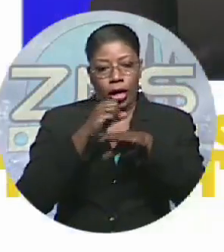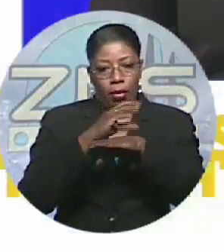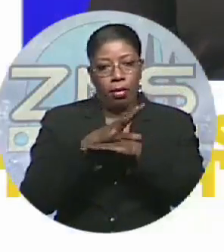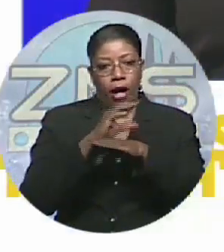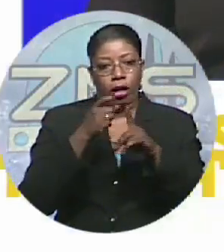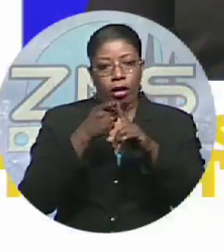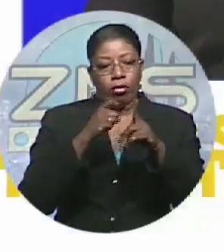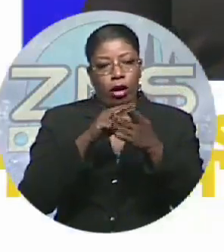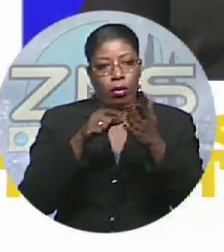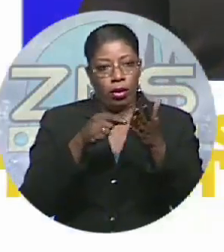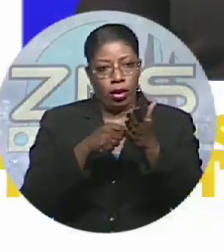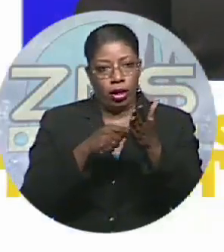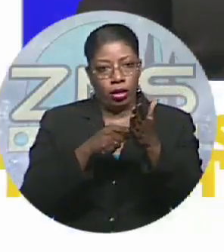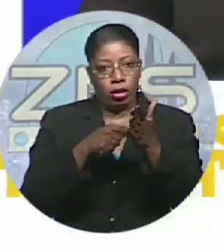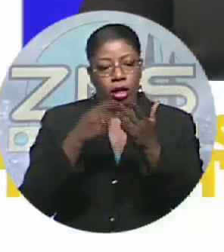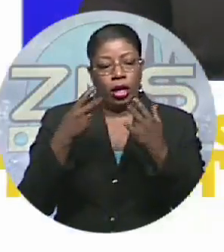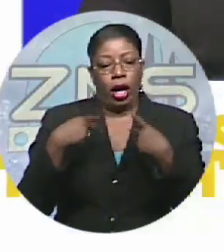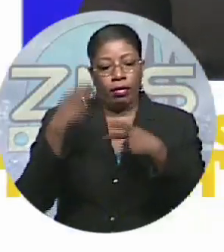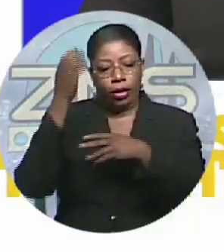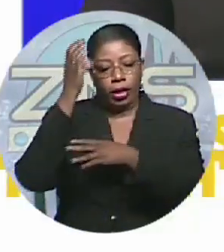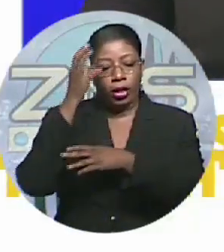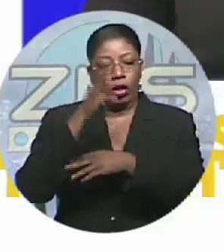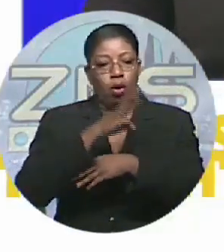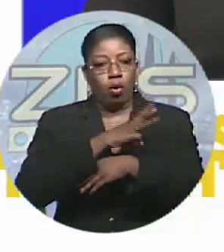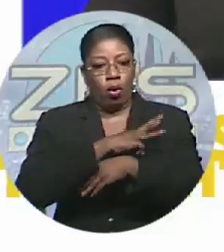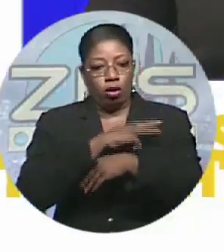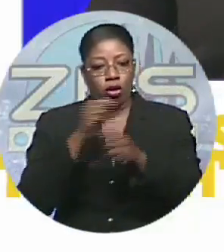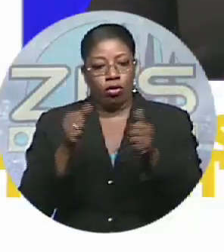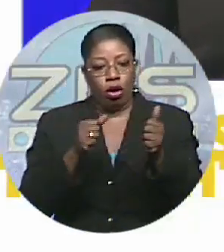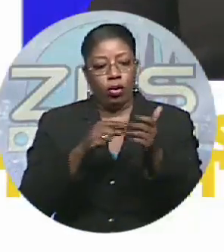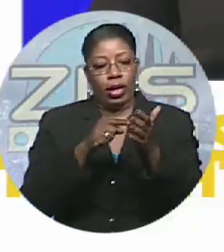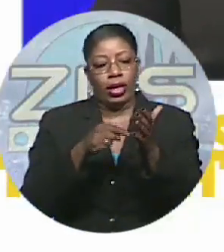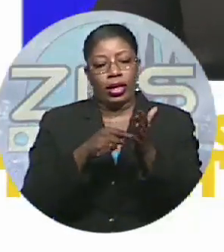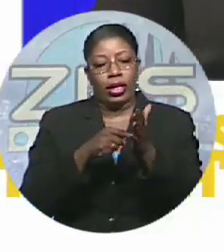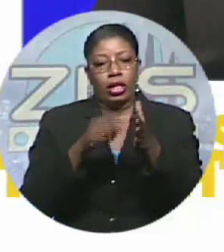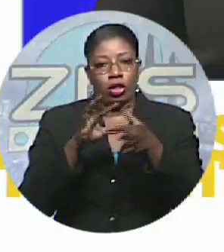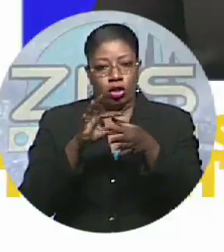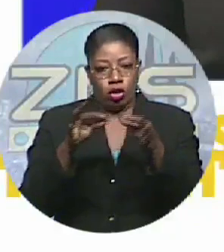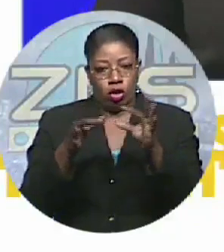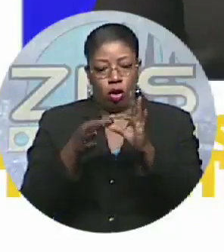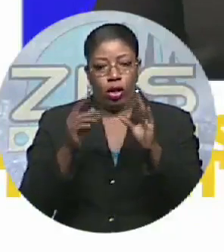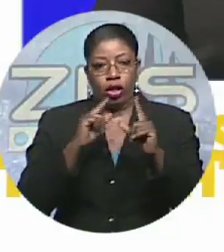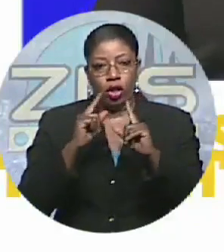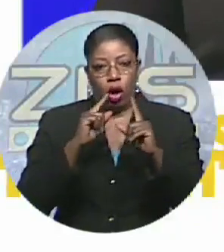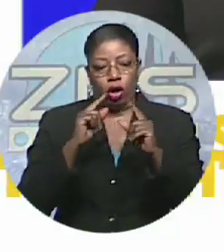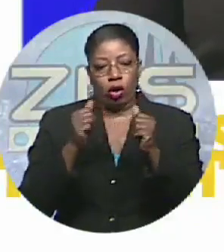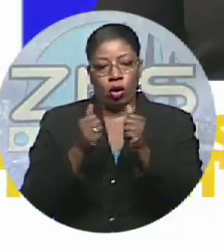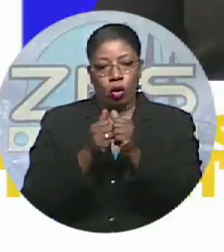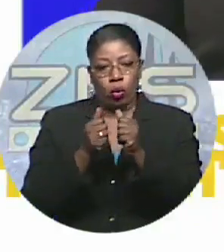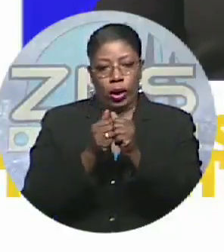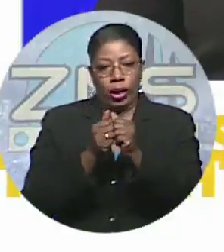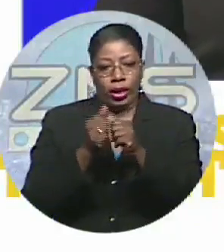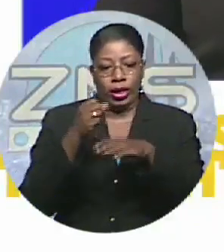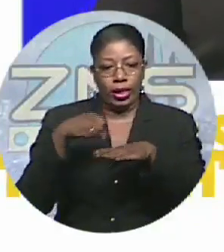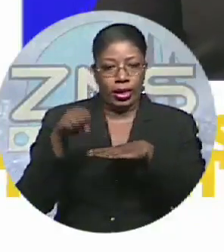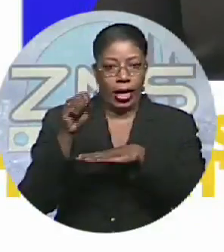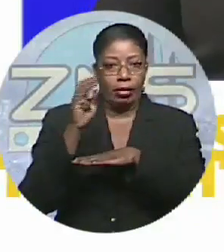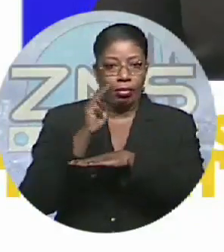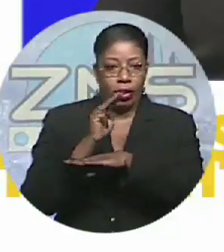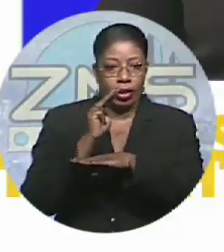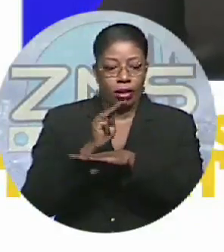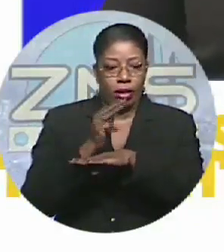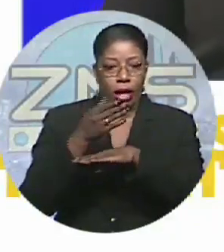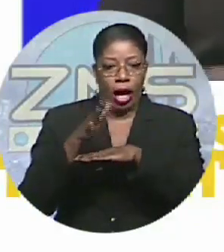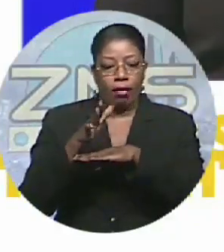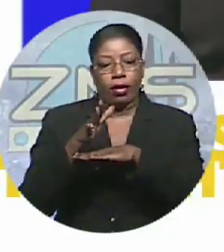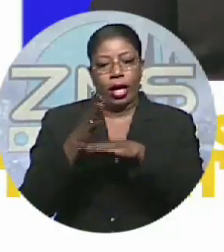our Clint Watson has been following this developing story for several days now, and he spoke exclusively with the State Minister of Finance today following that critical meeting